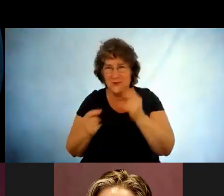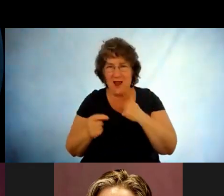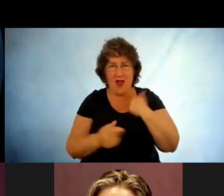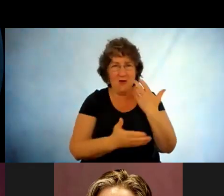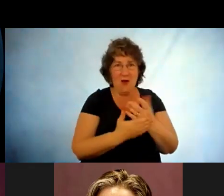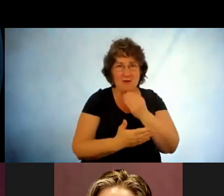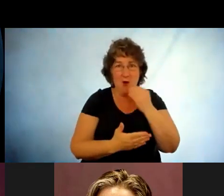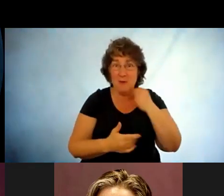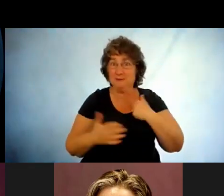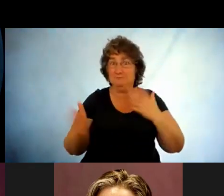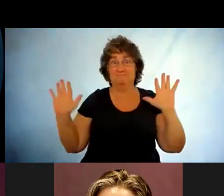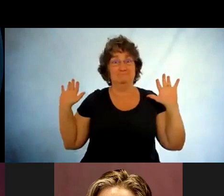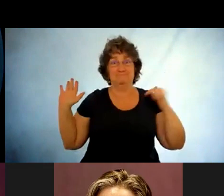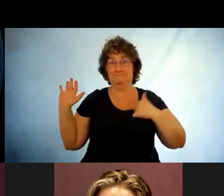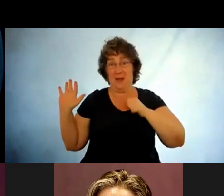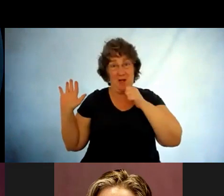even hungry."